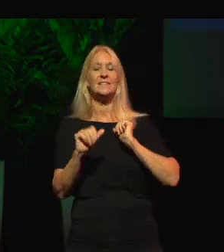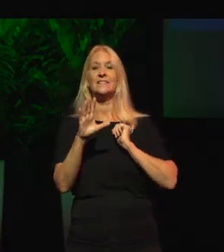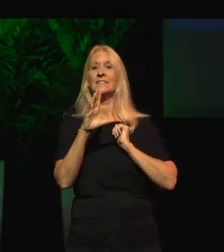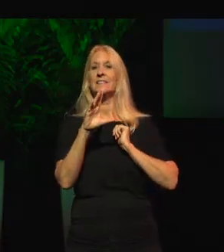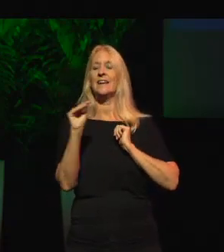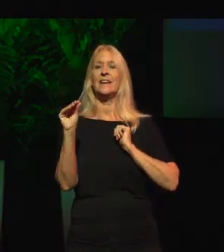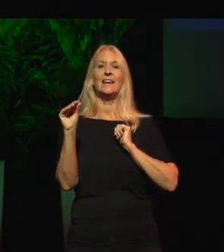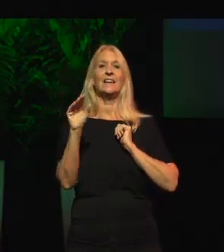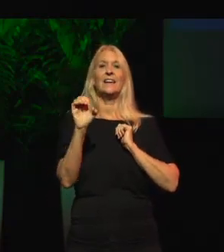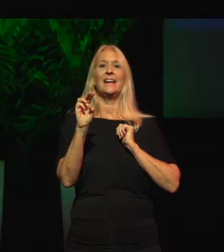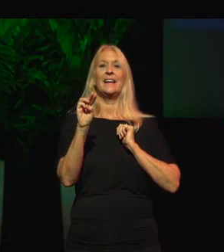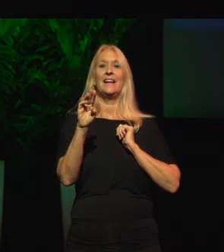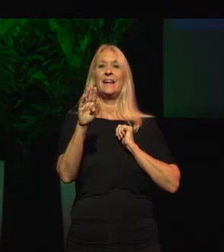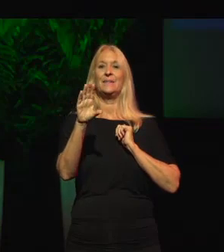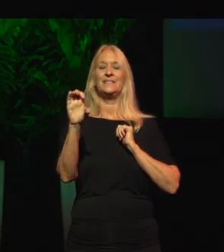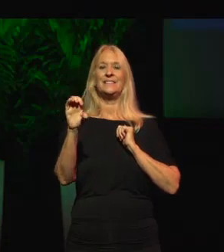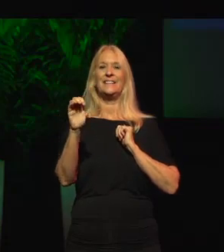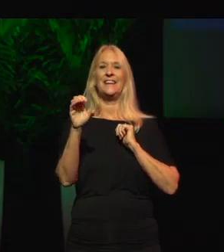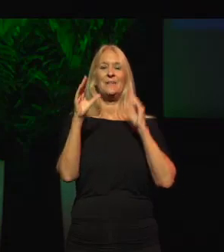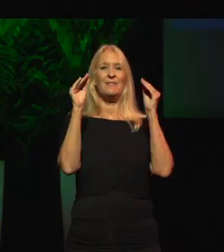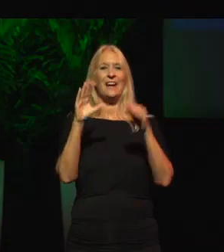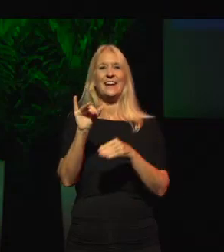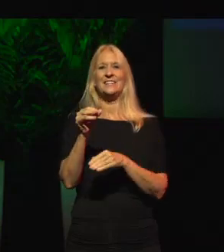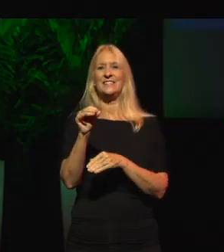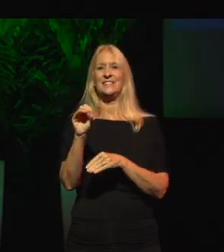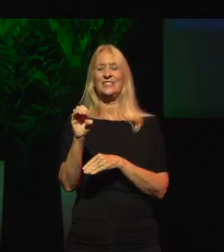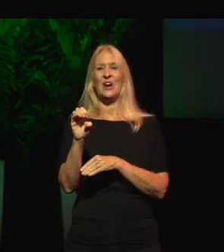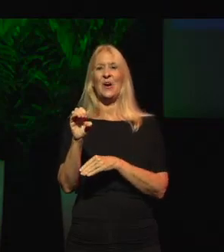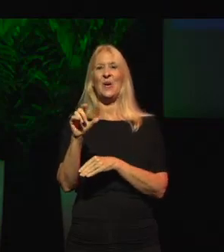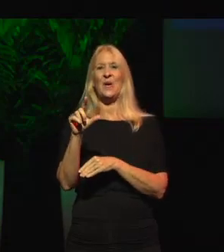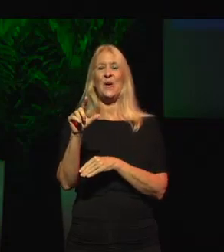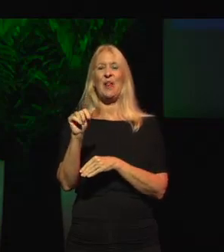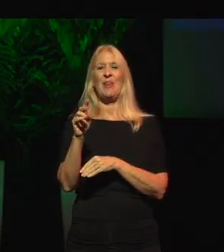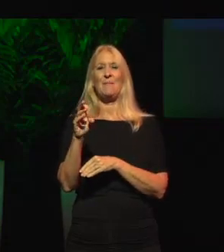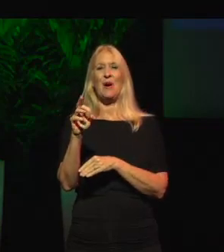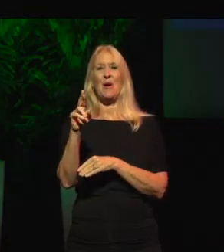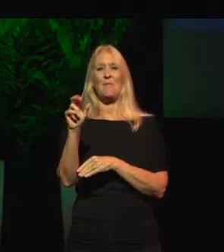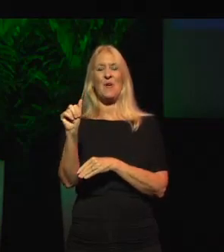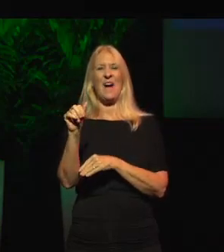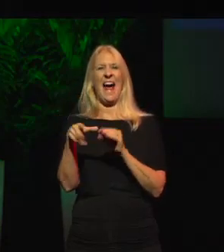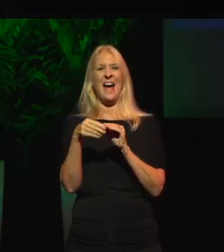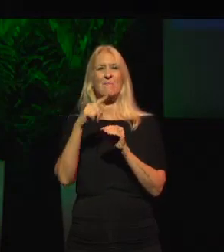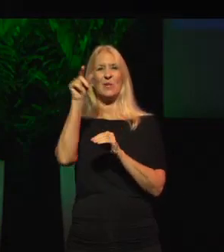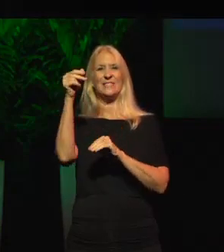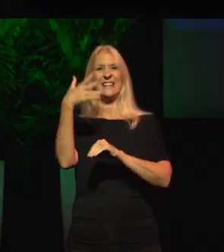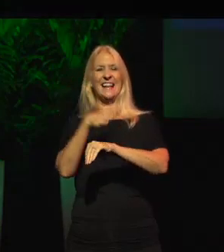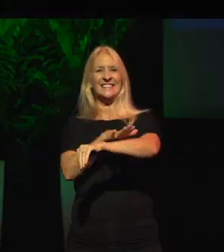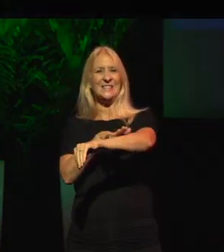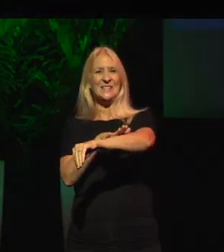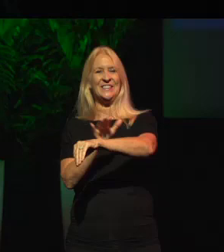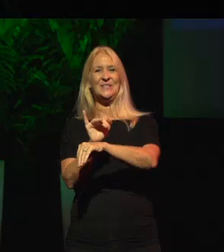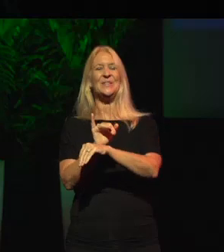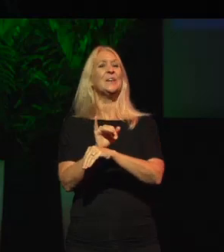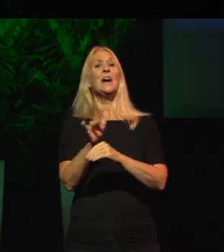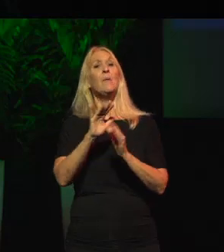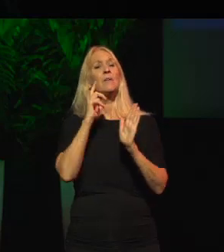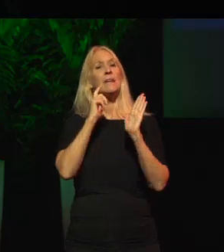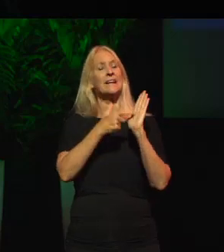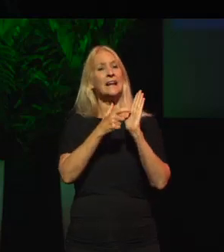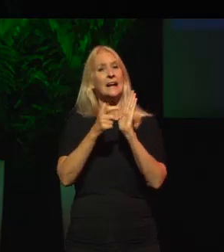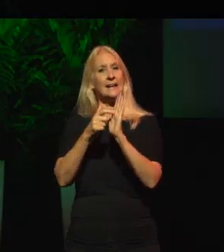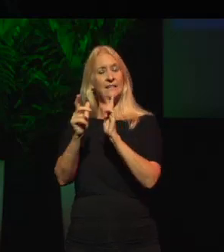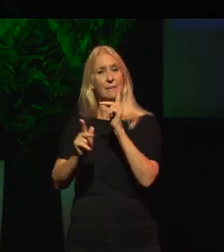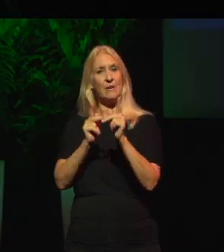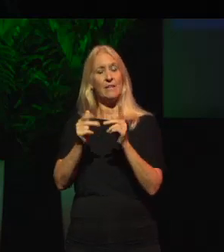MC, Professor Joe LaBarbera. A little more sunscreen, Joe. I must also again acknowledge those who helped make